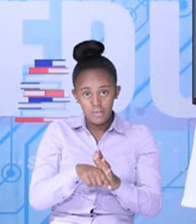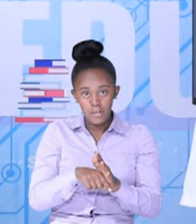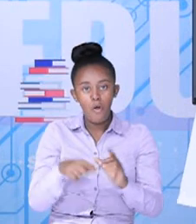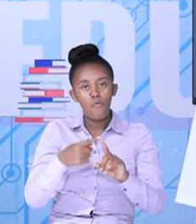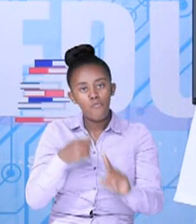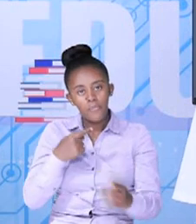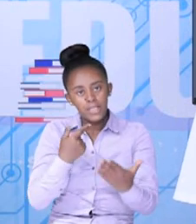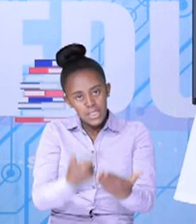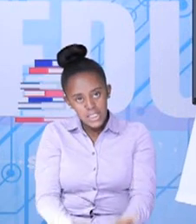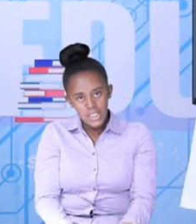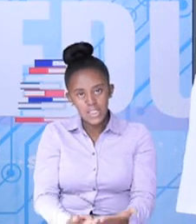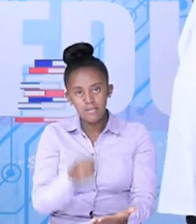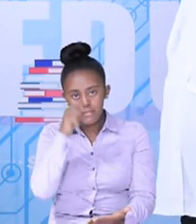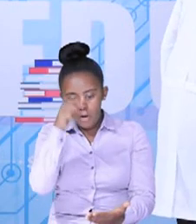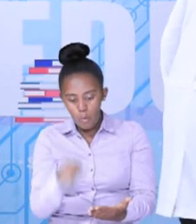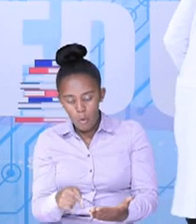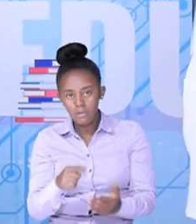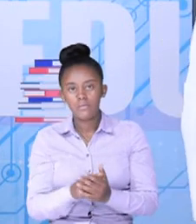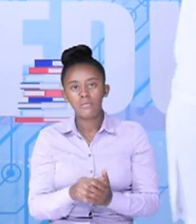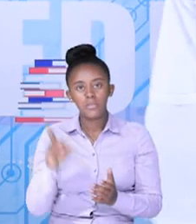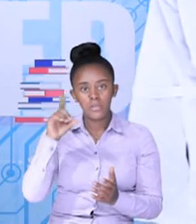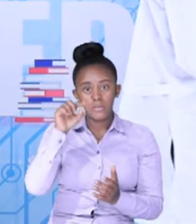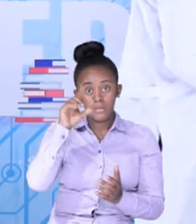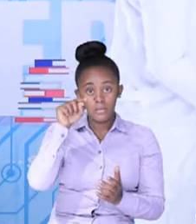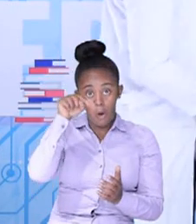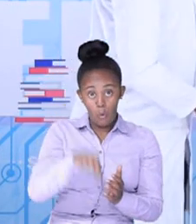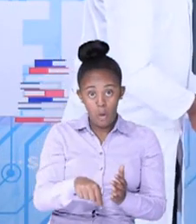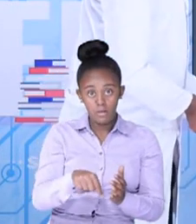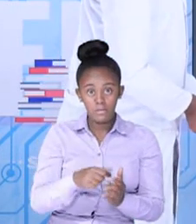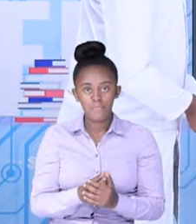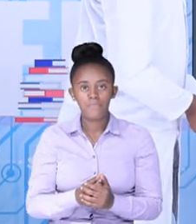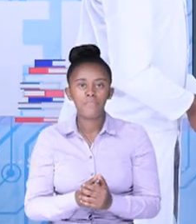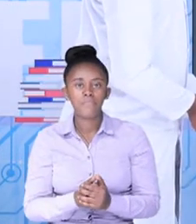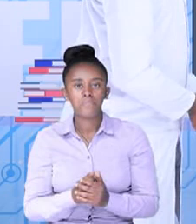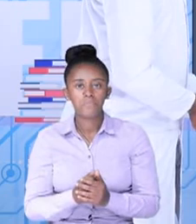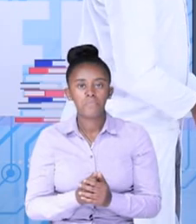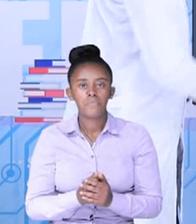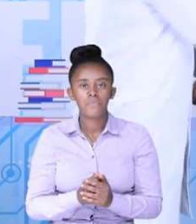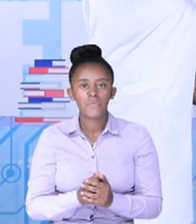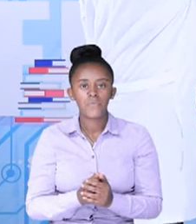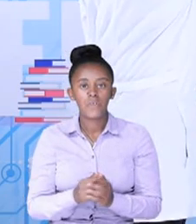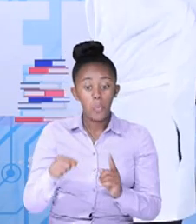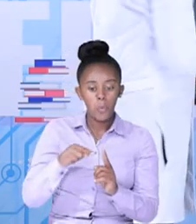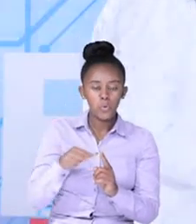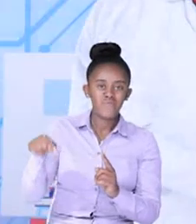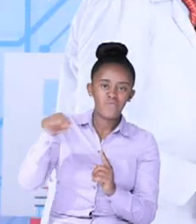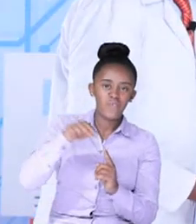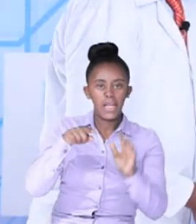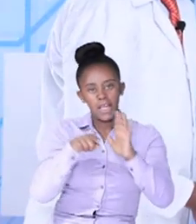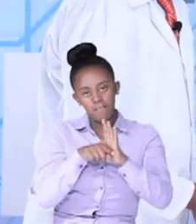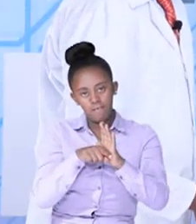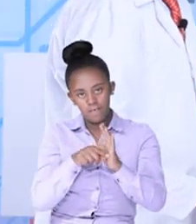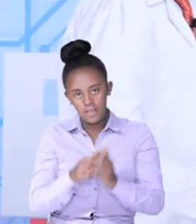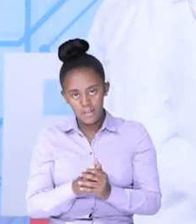from this to this downward, electric field lines runs from positive to the negative.